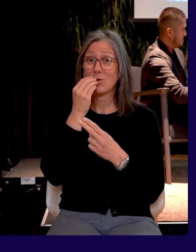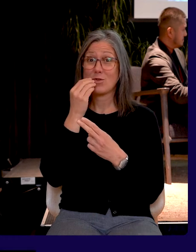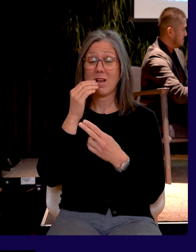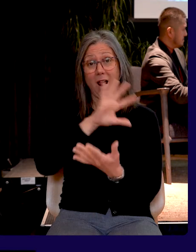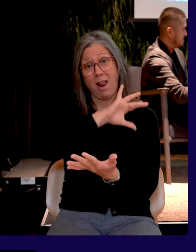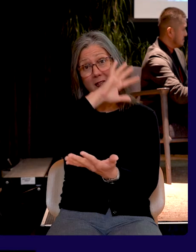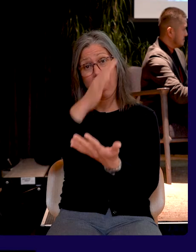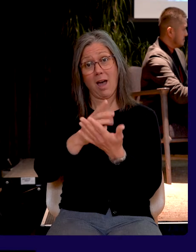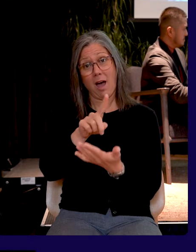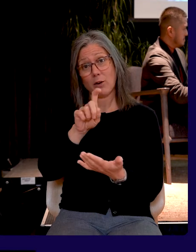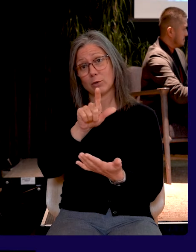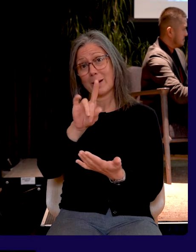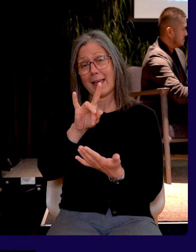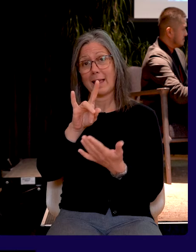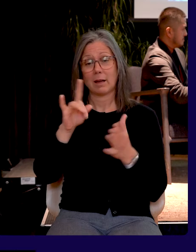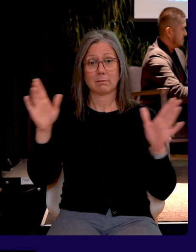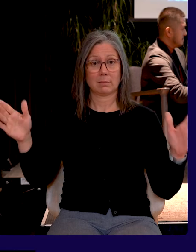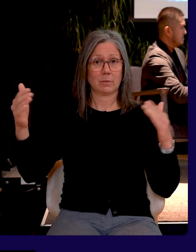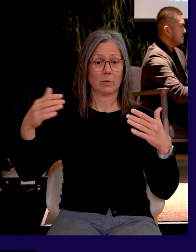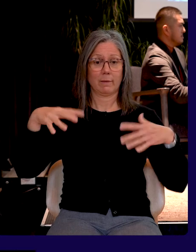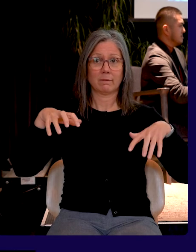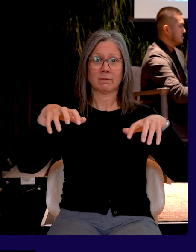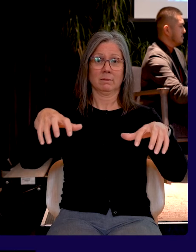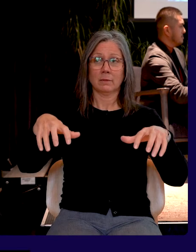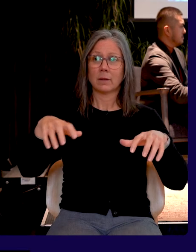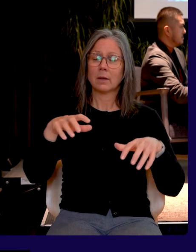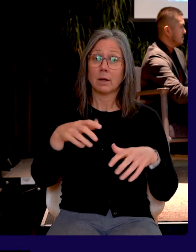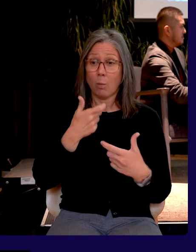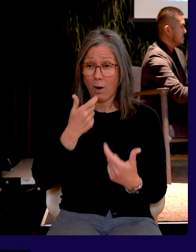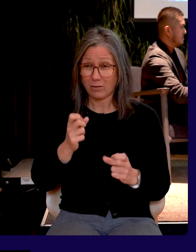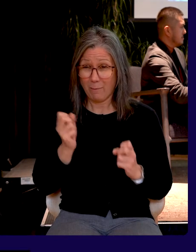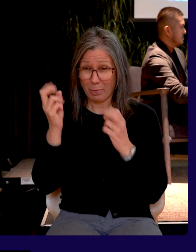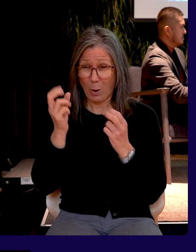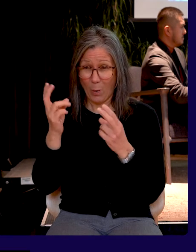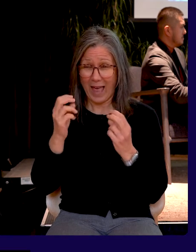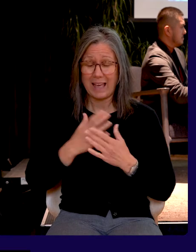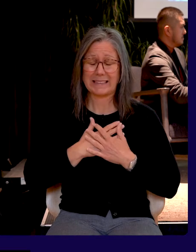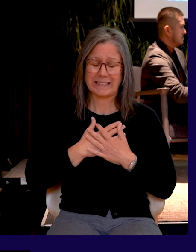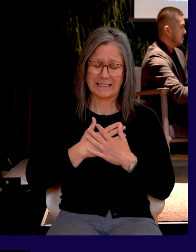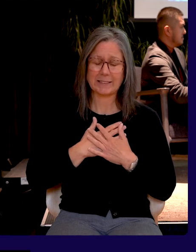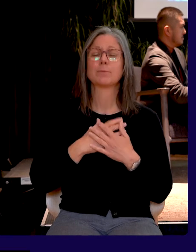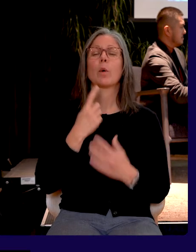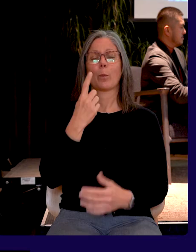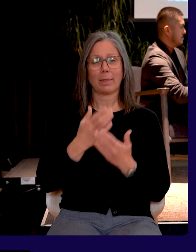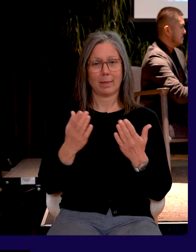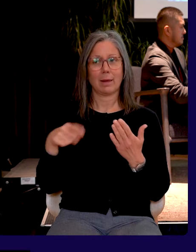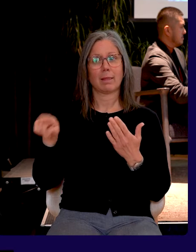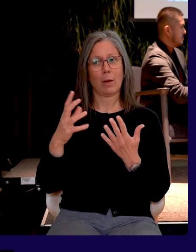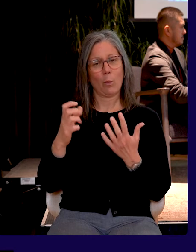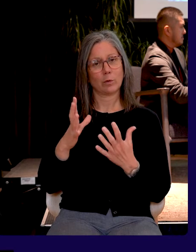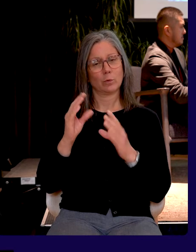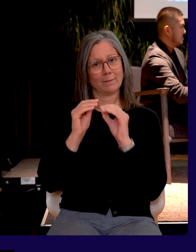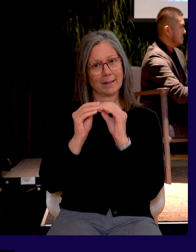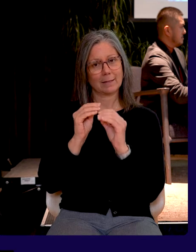entire 128 square feet worth of food is not fun to watch. So one thing that they really wanted to work on is